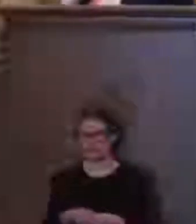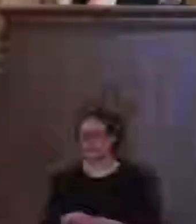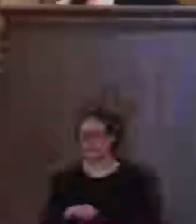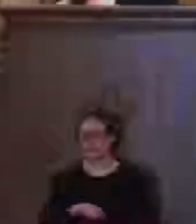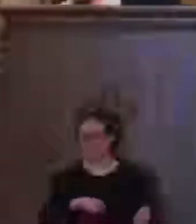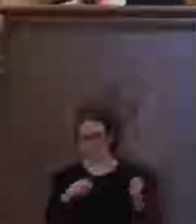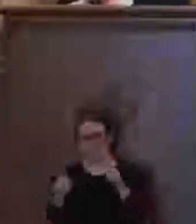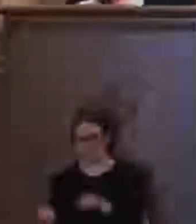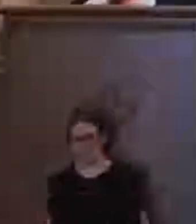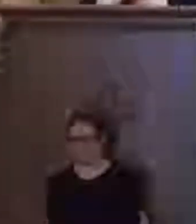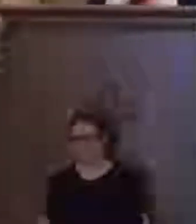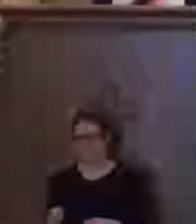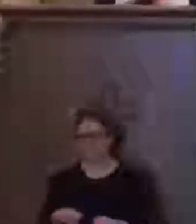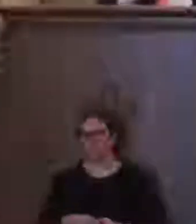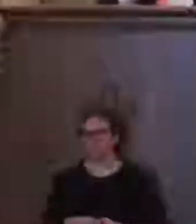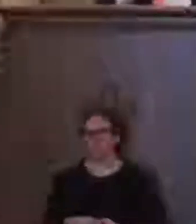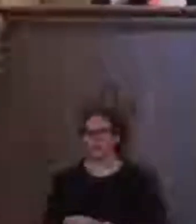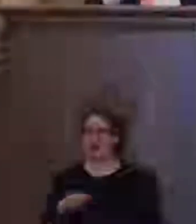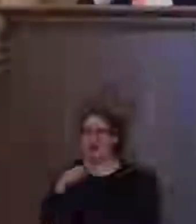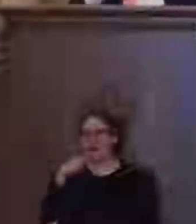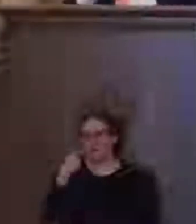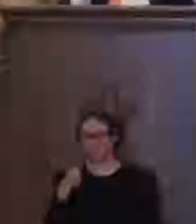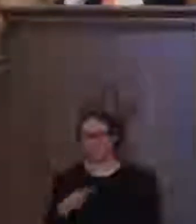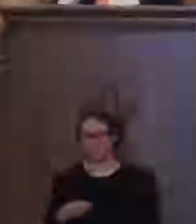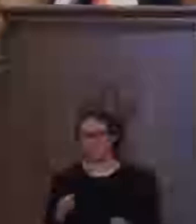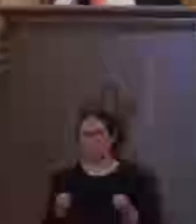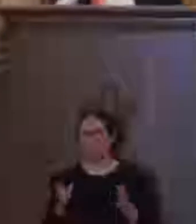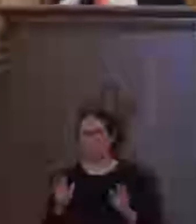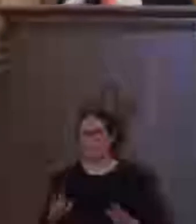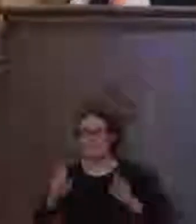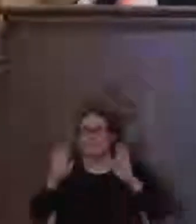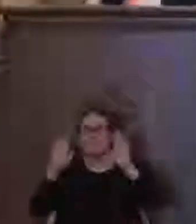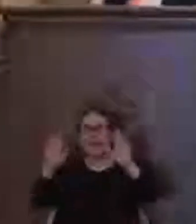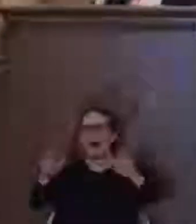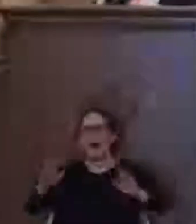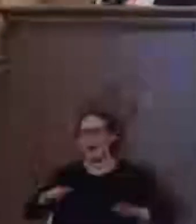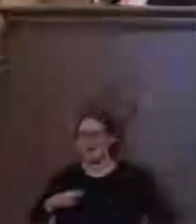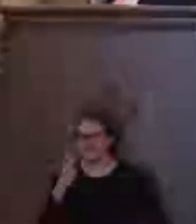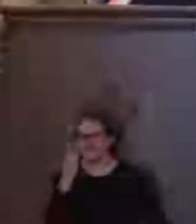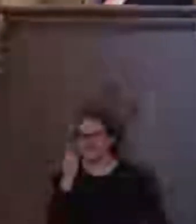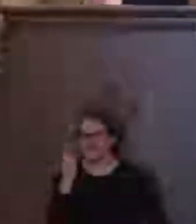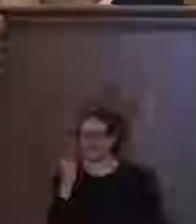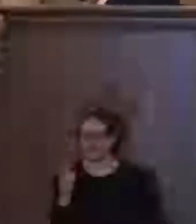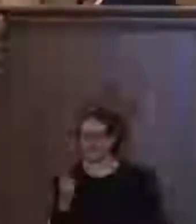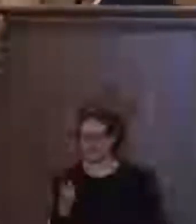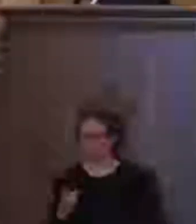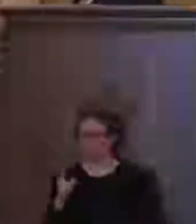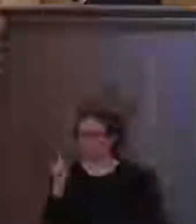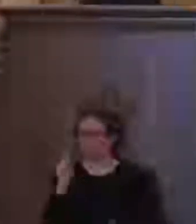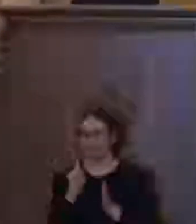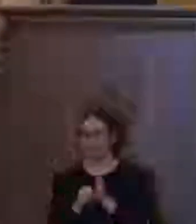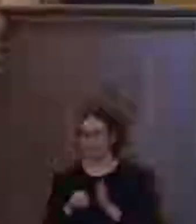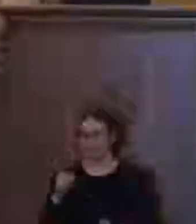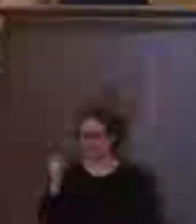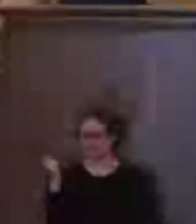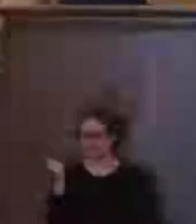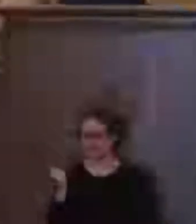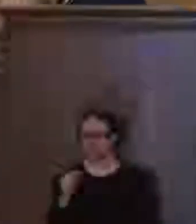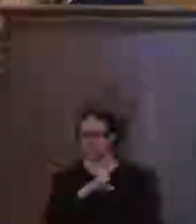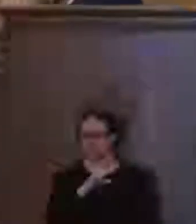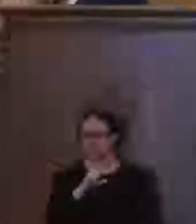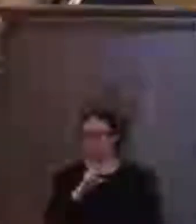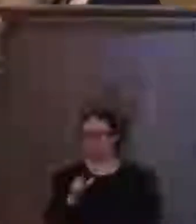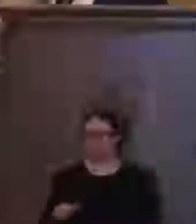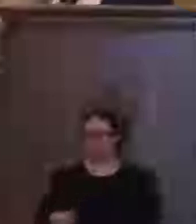we baptized him. And I'll tell you what was the most amazing thing was to see how in one moment the Holy Ghost changed